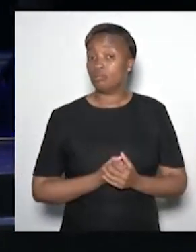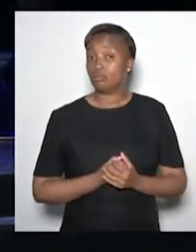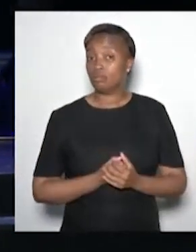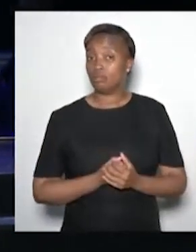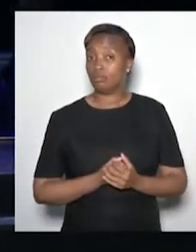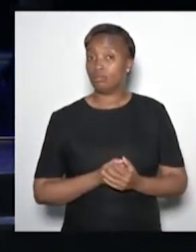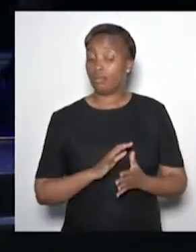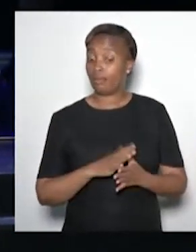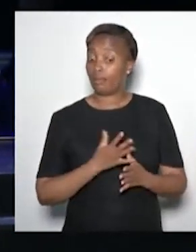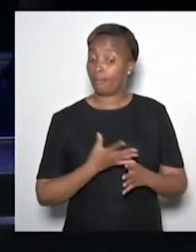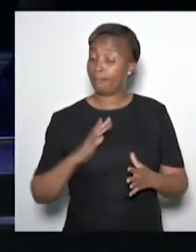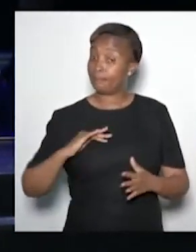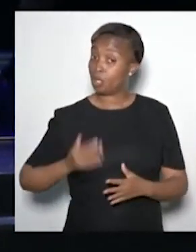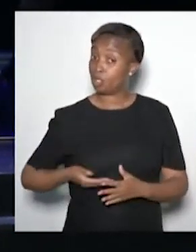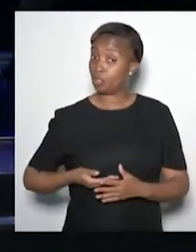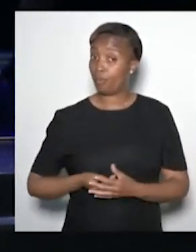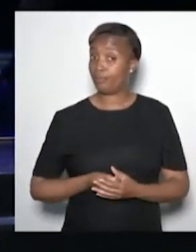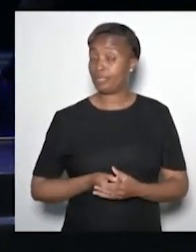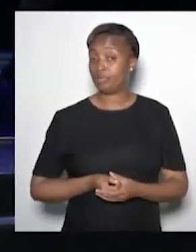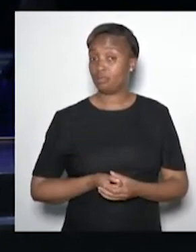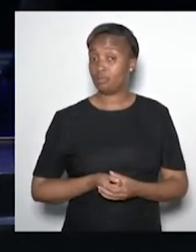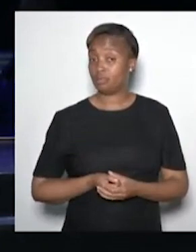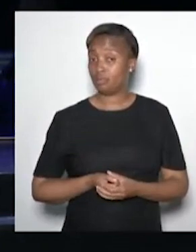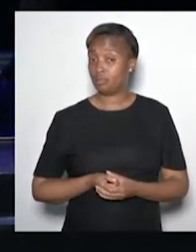and because women have natural